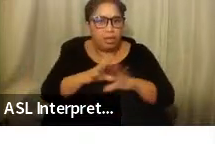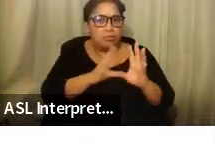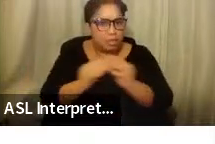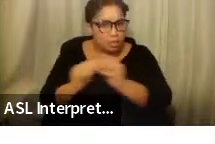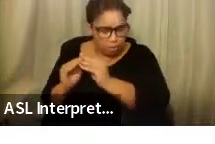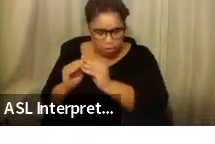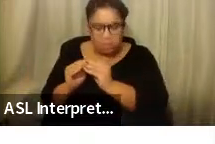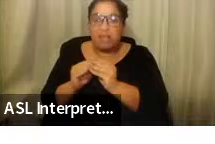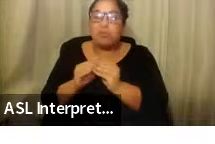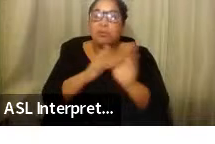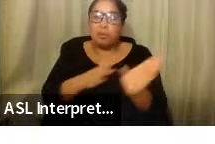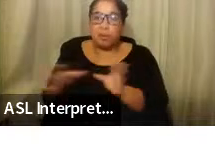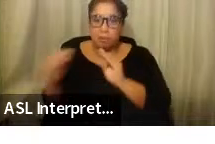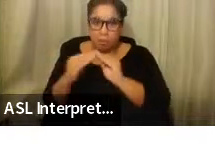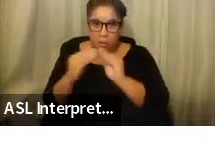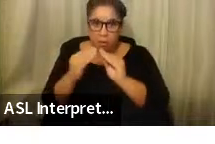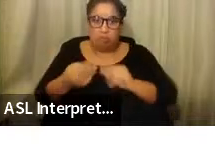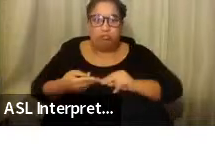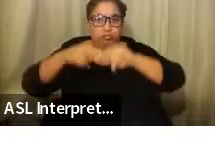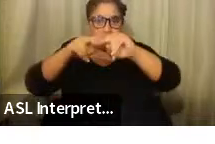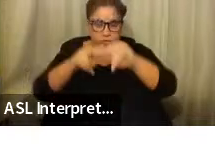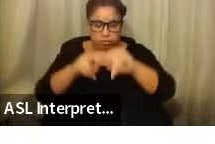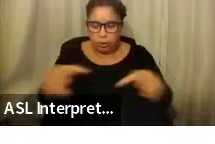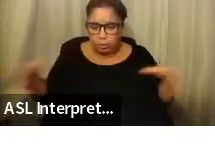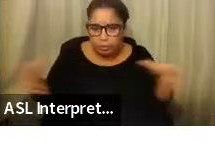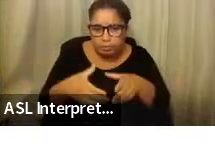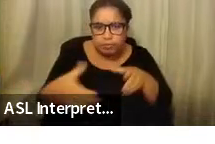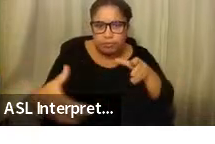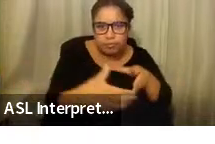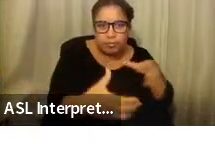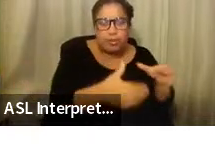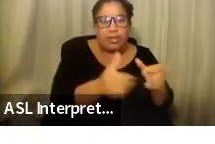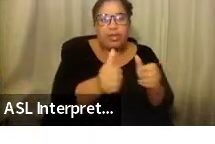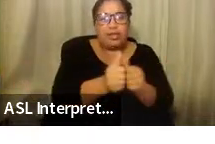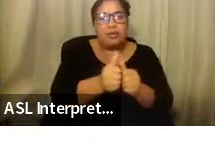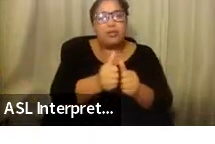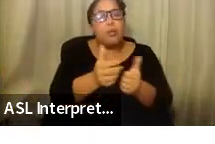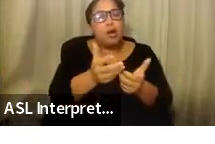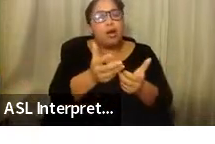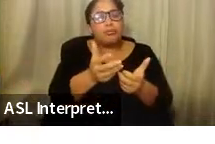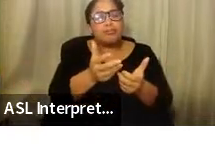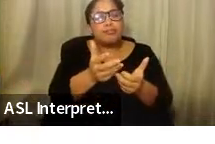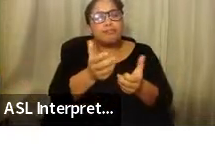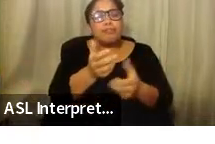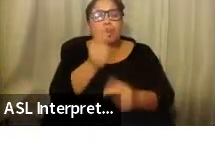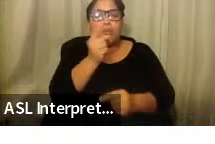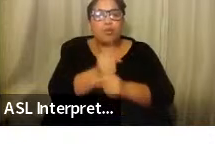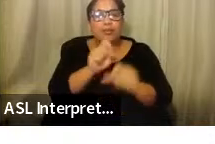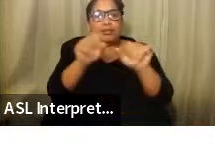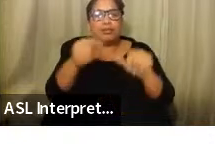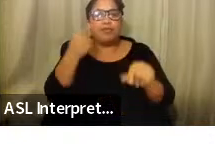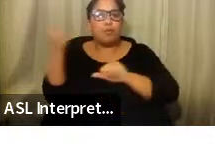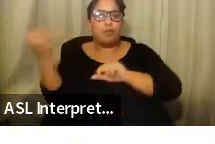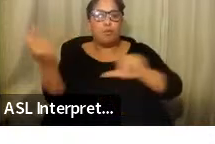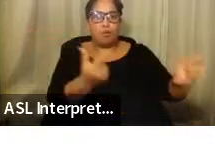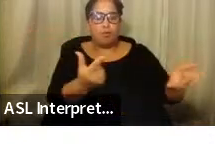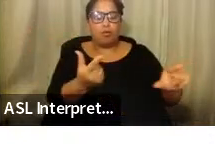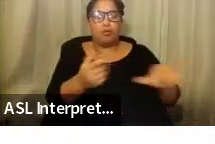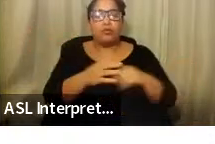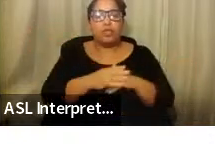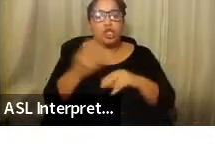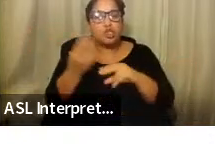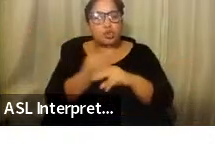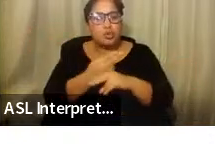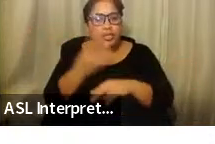of our desire to get the right system for everybody. And user experience, system